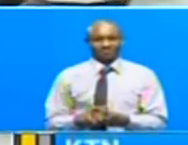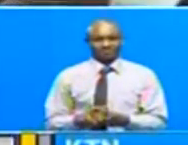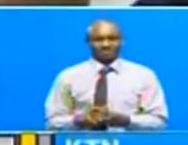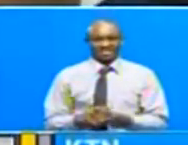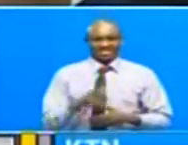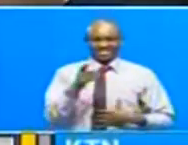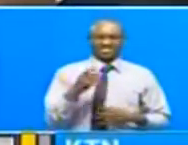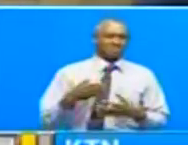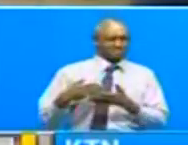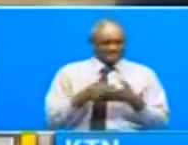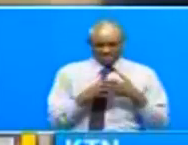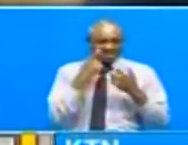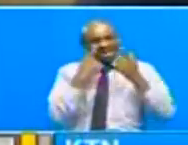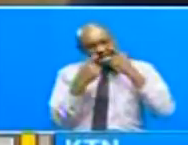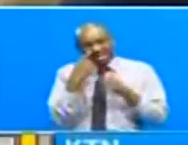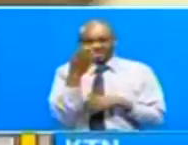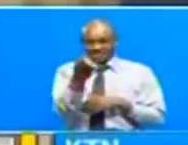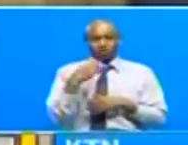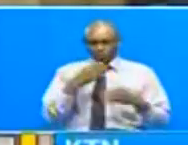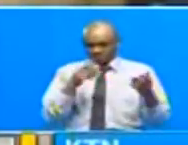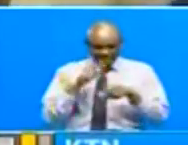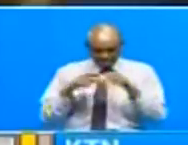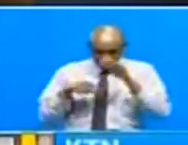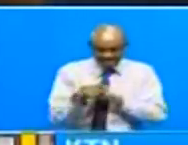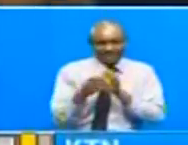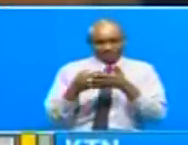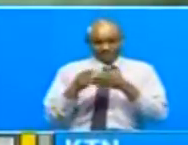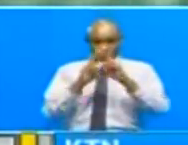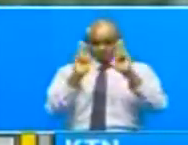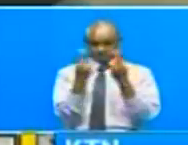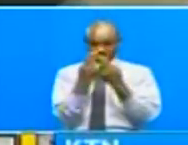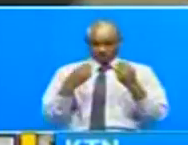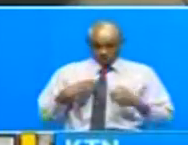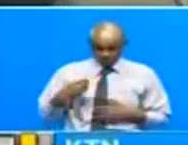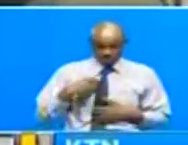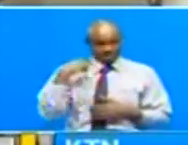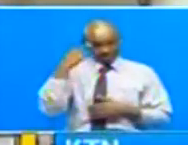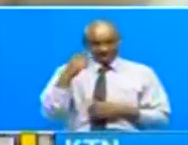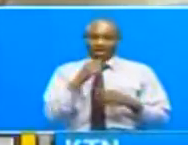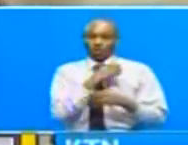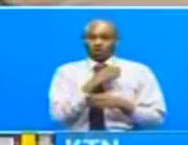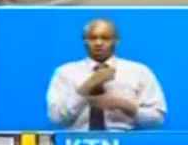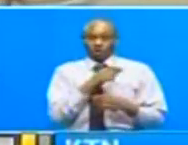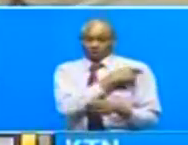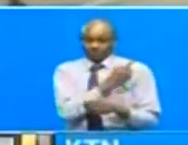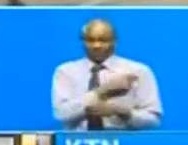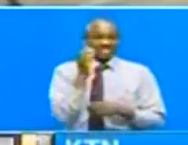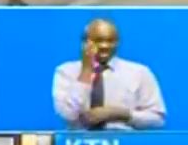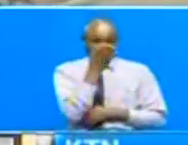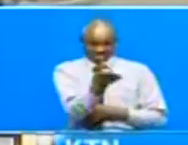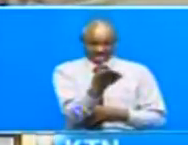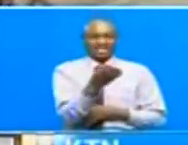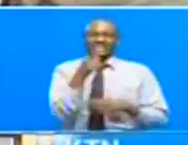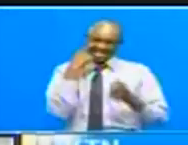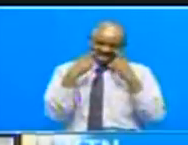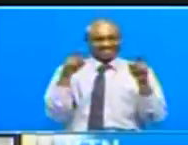The cries of baby Brian welcome you to the baby unit of the Consolata Madare Hospital in Nyeri. Cries just as those of